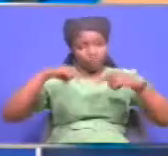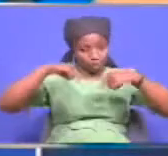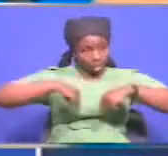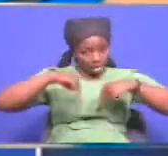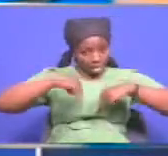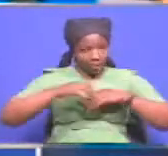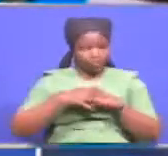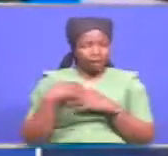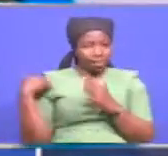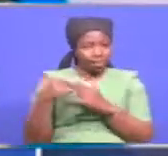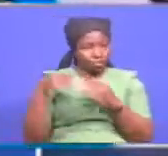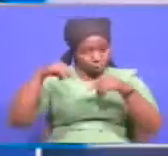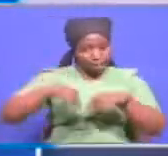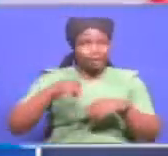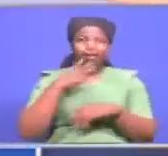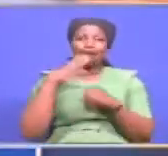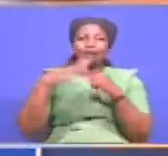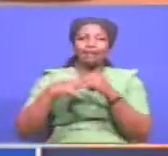date,